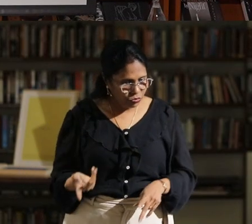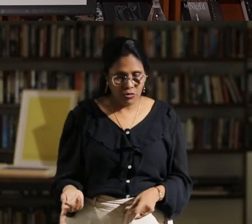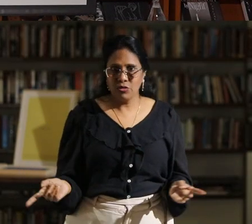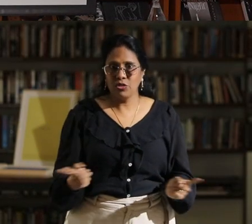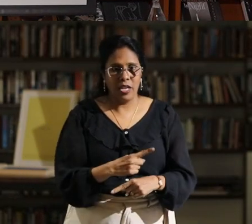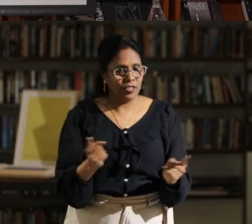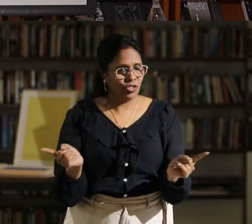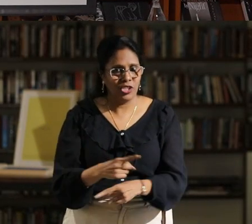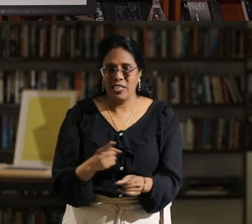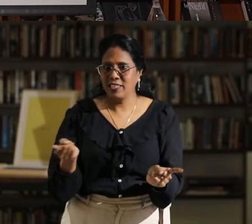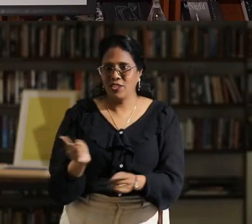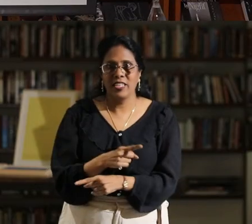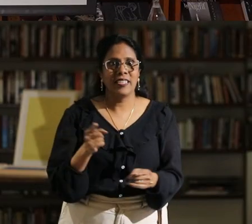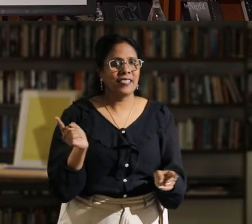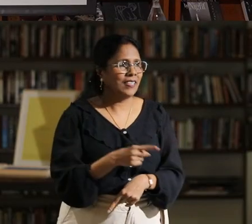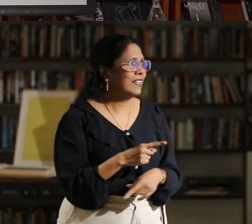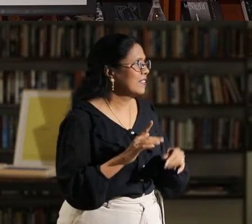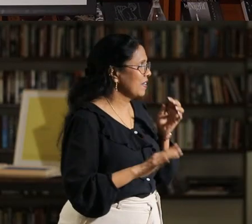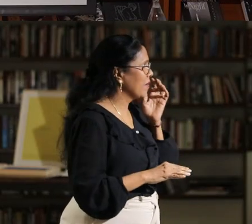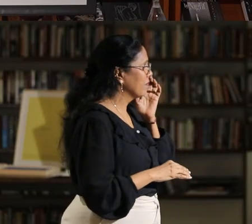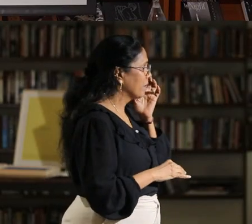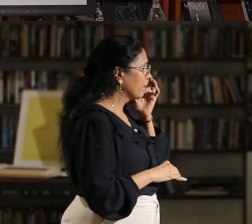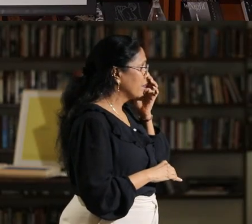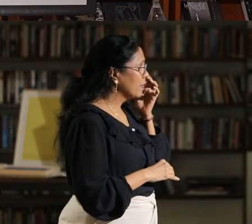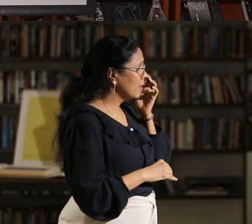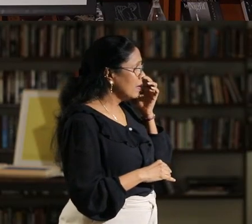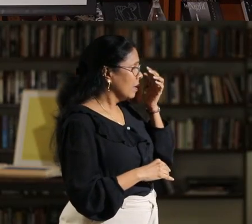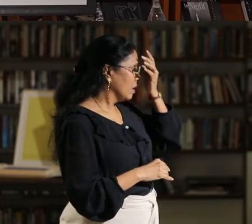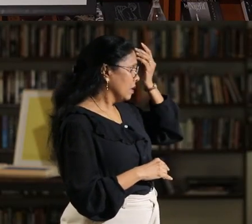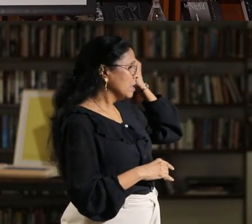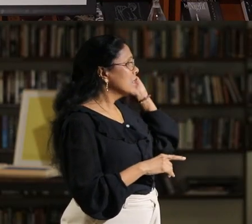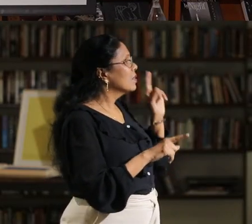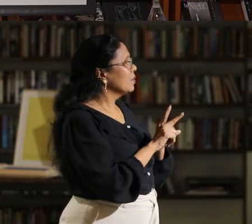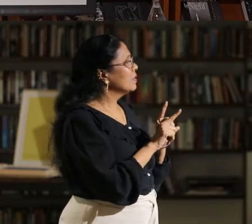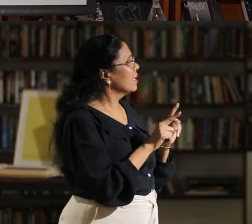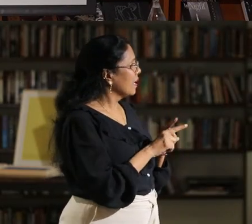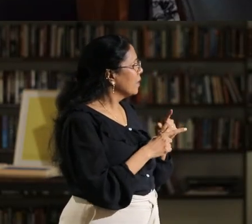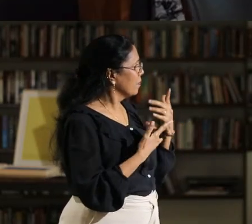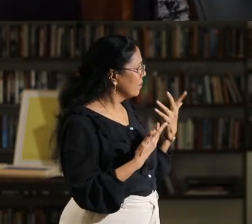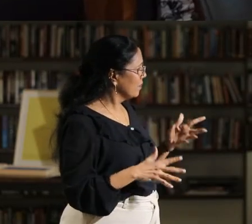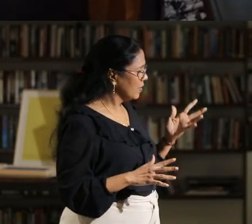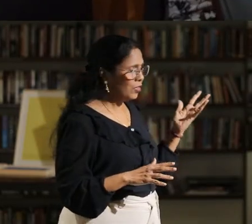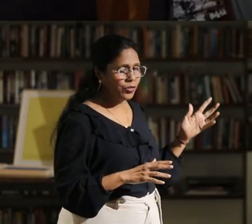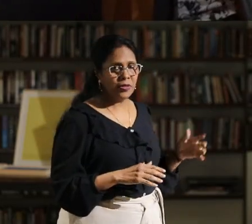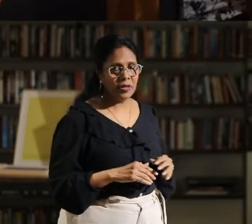about safety in the city and stuff like that, it's a function of many things.